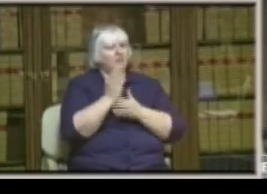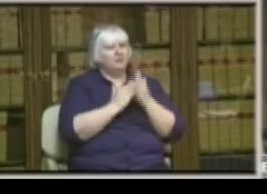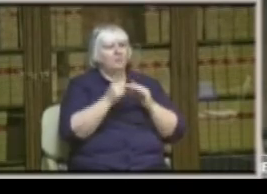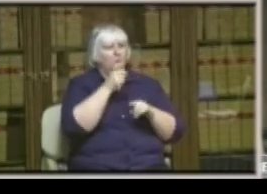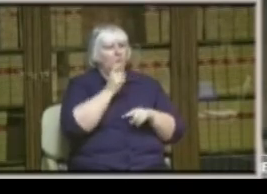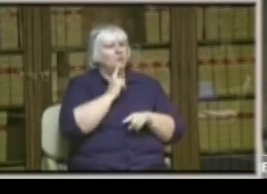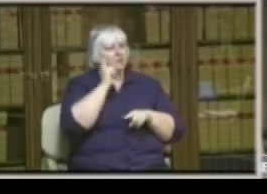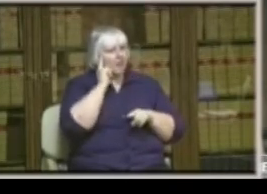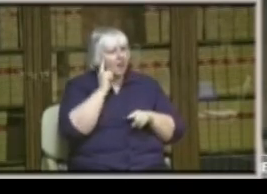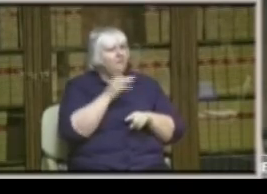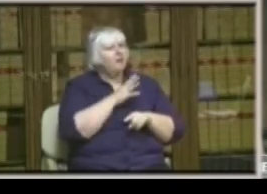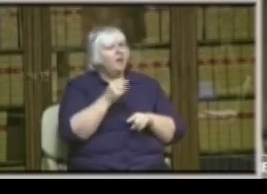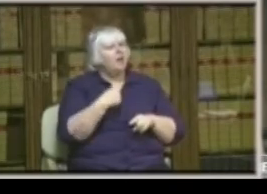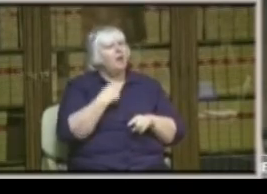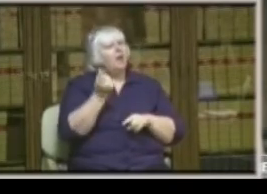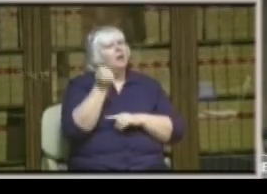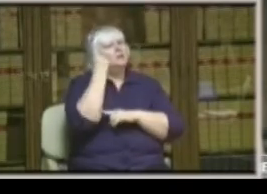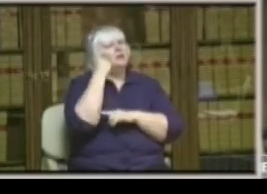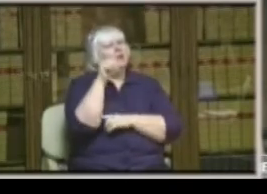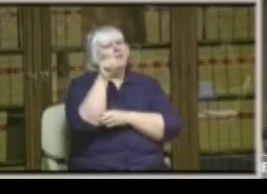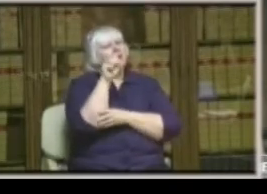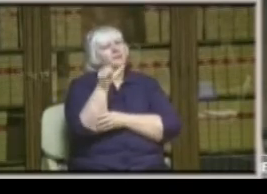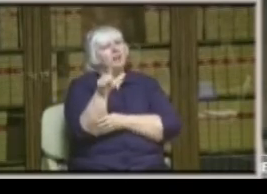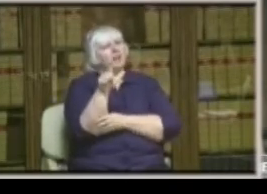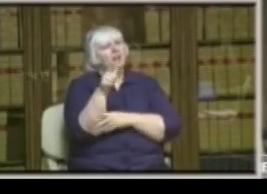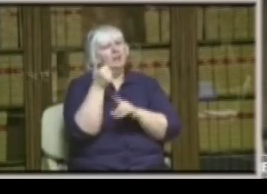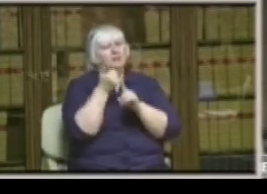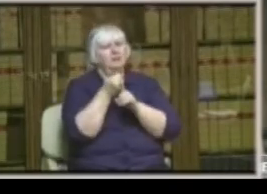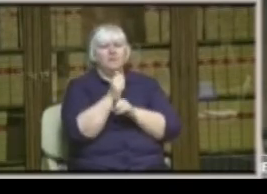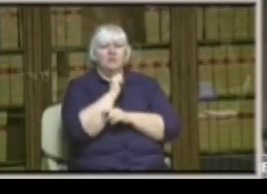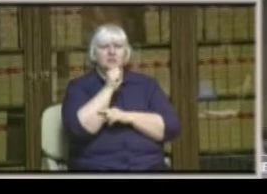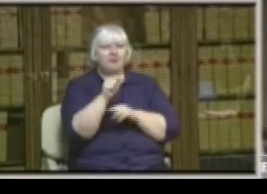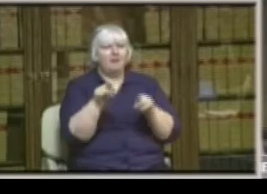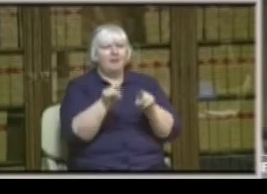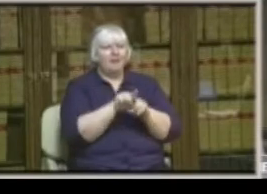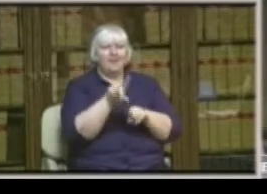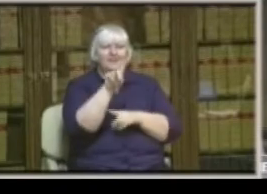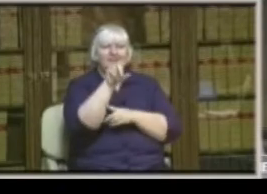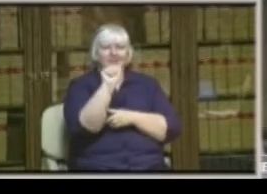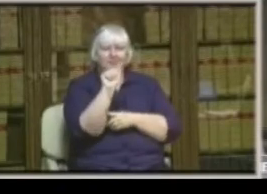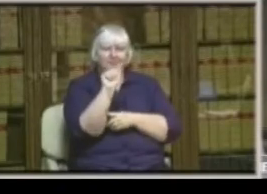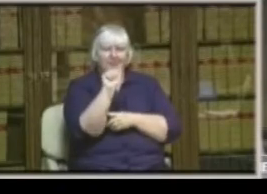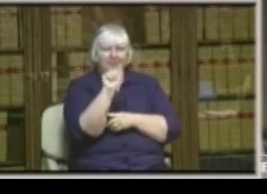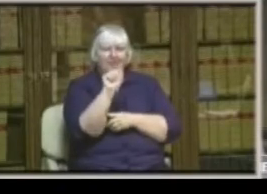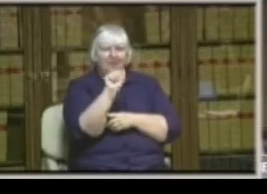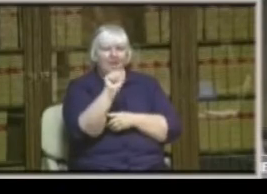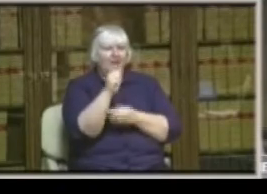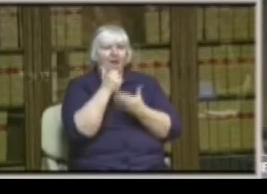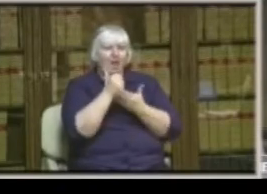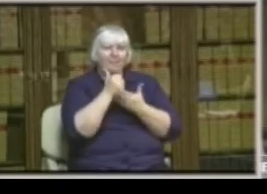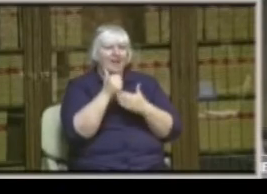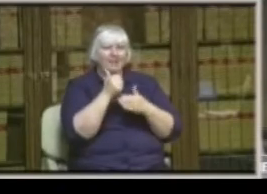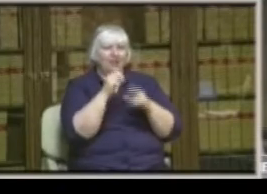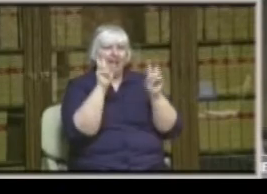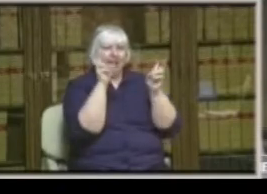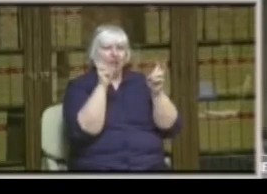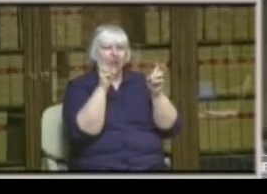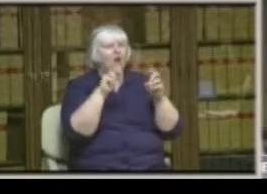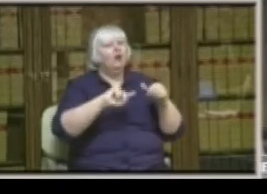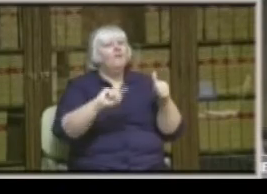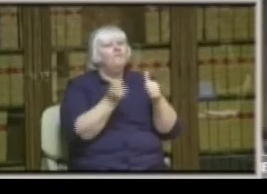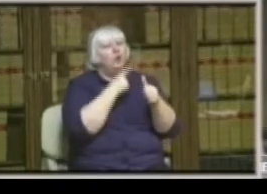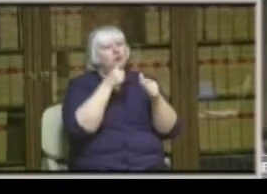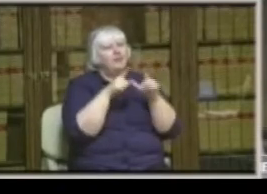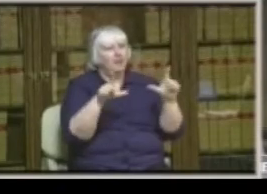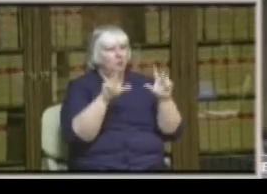who are deaf, I've come to understand ASL not as a disability and accommodation issue, but as a first